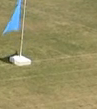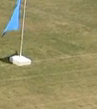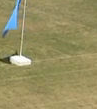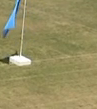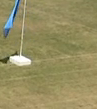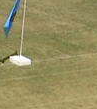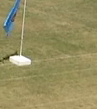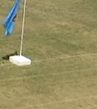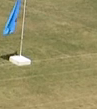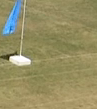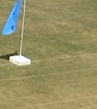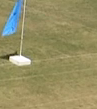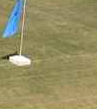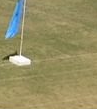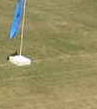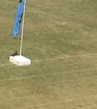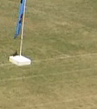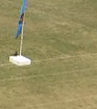But before that, I think